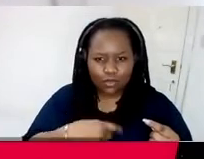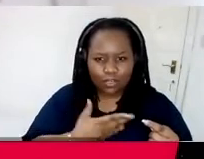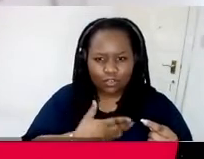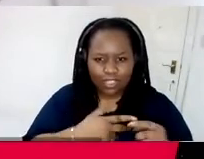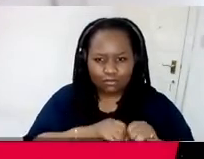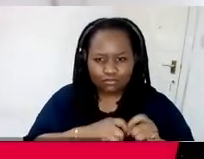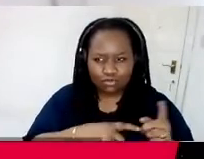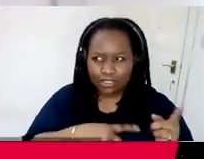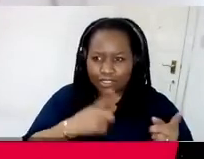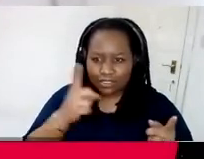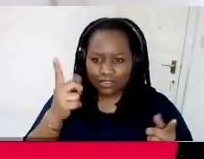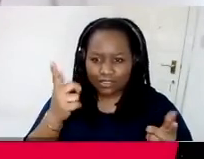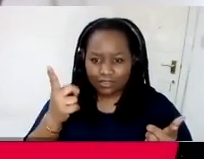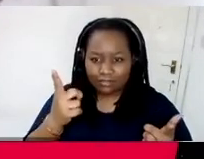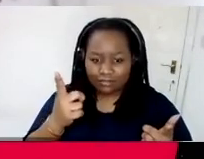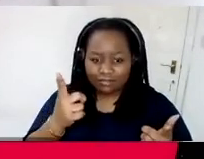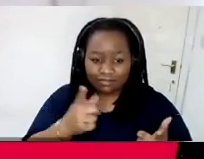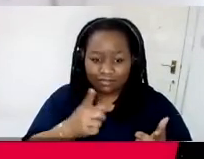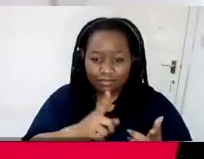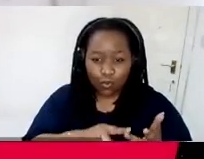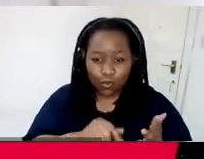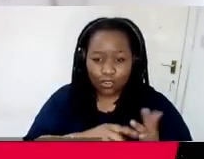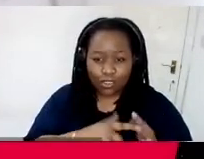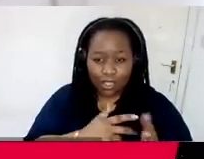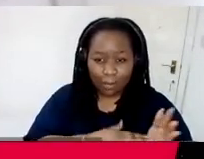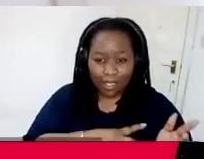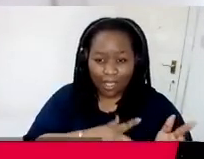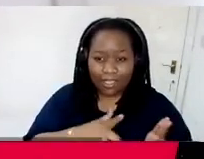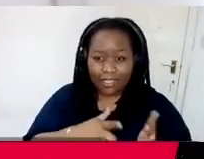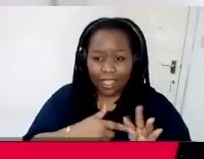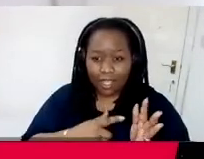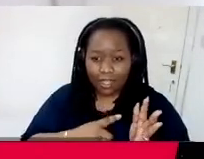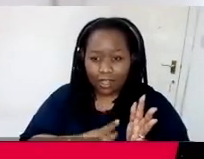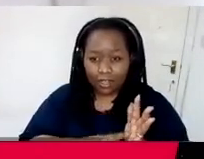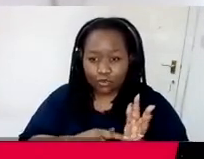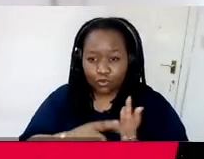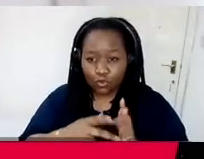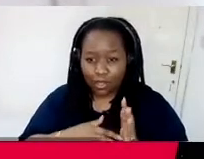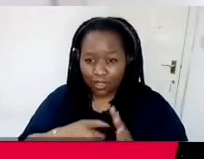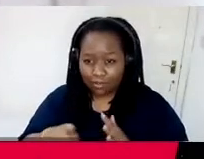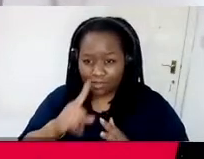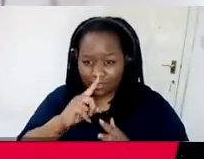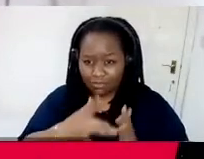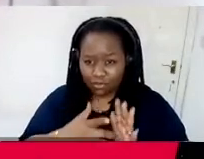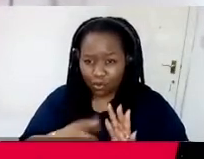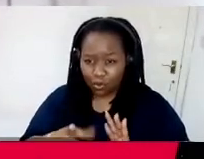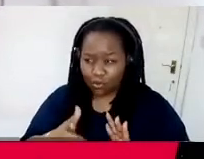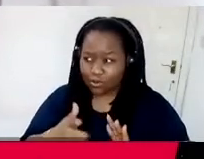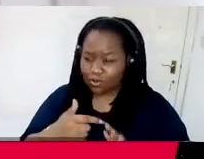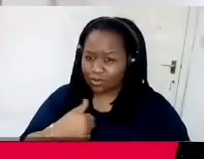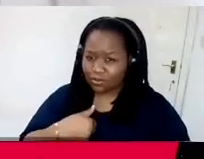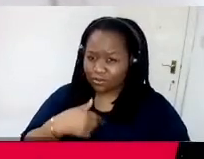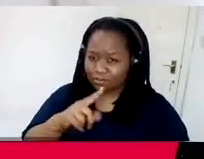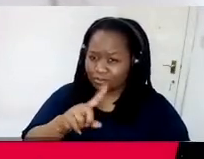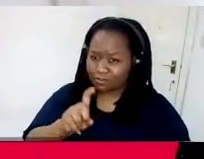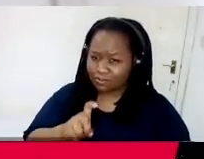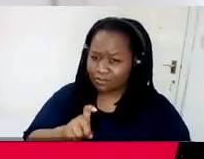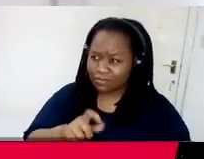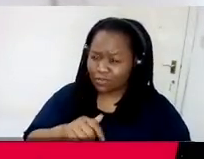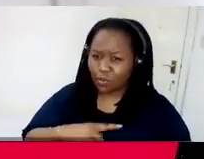examples given to us by Osama and by Chinar. And so the question that leaves me with is, how